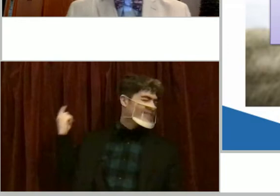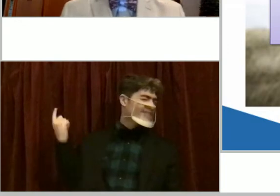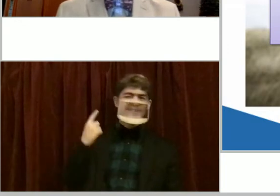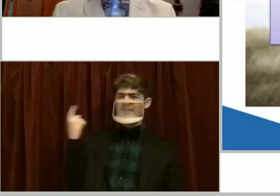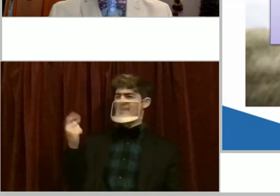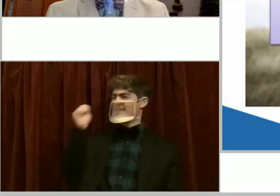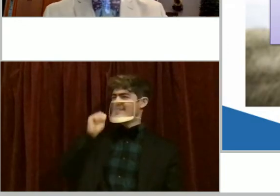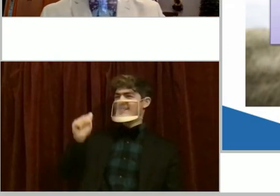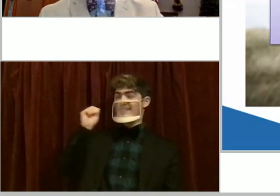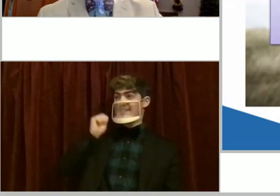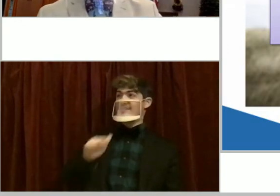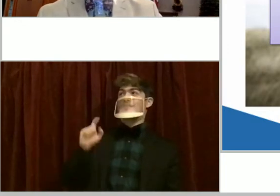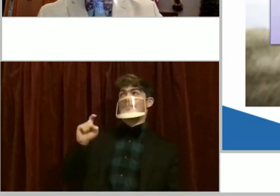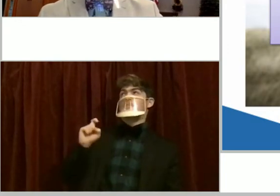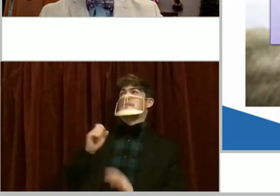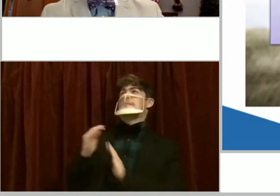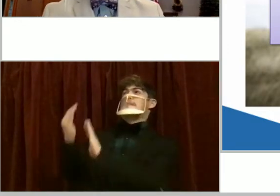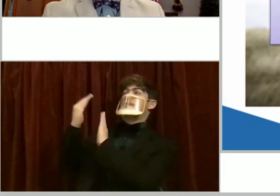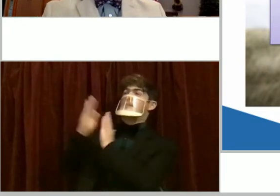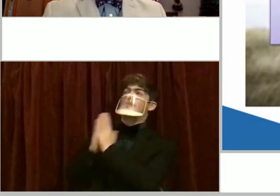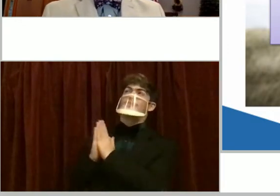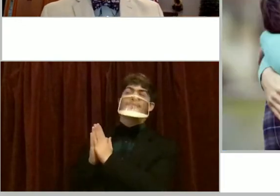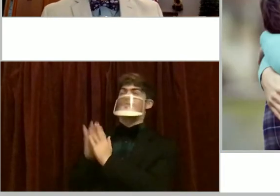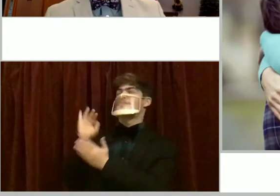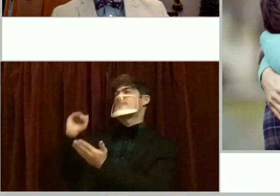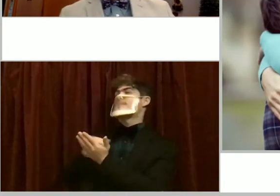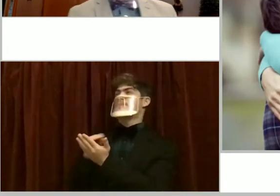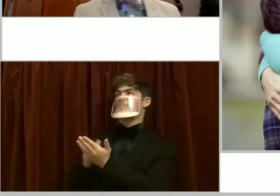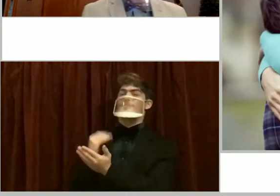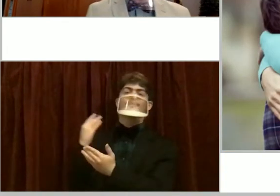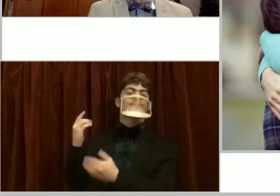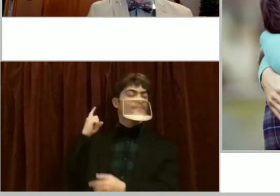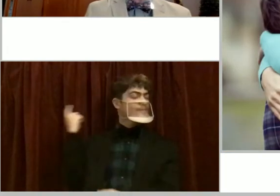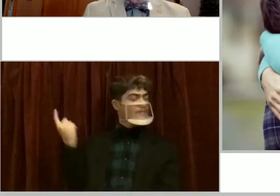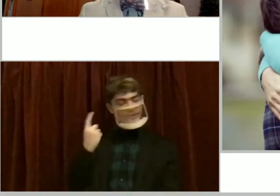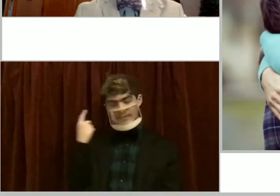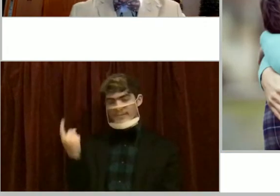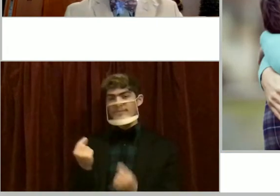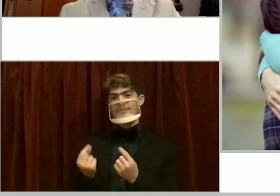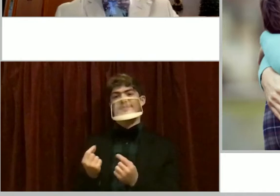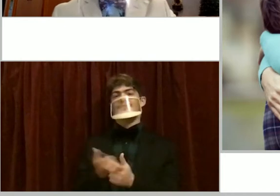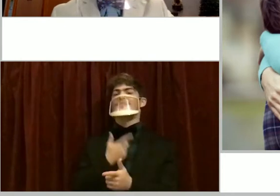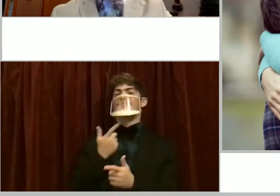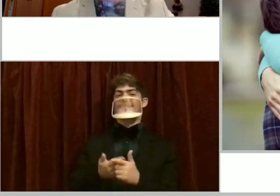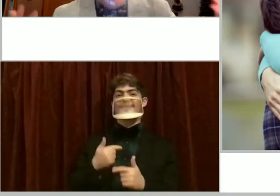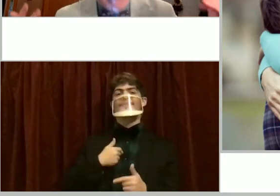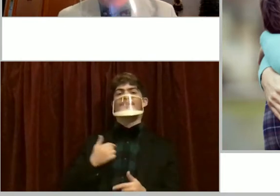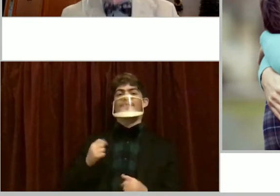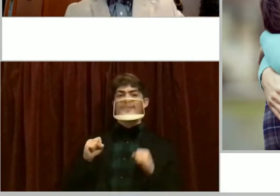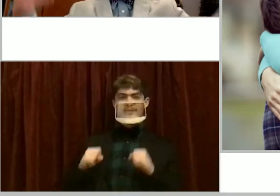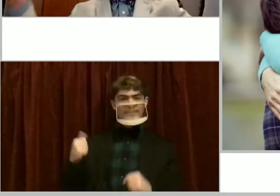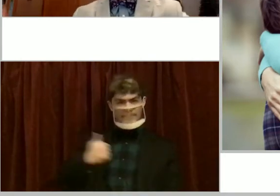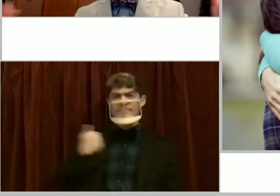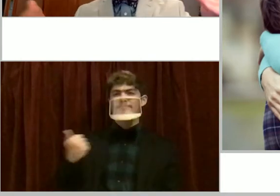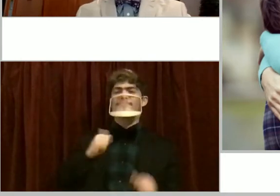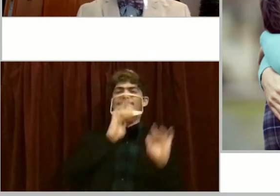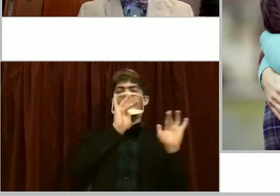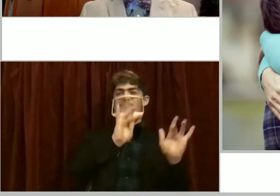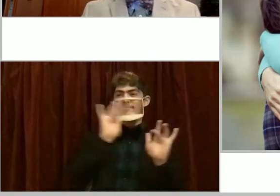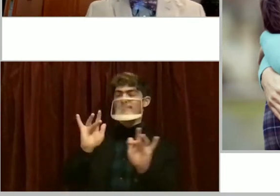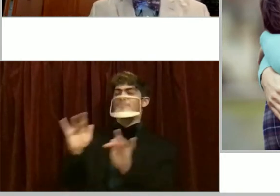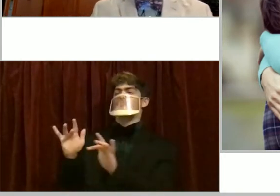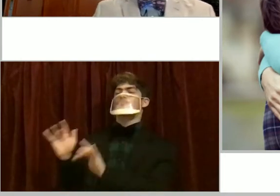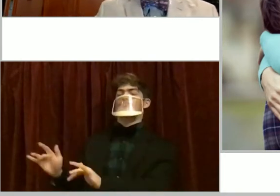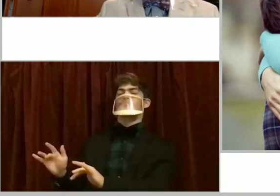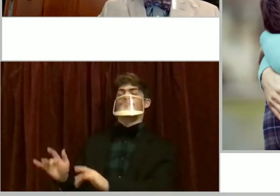Approach the throne of grace with confidence. And then here in Ephesians 4:32, he says, be kind and